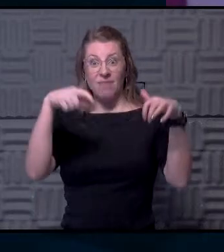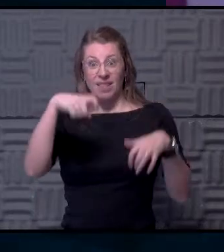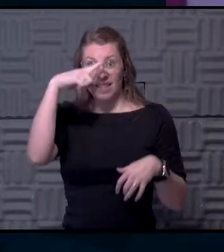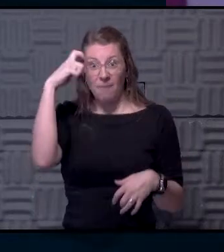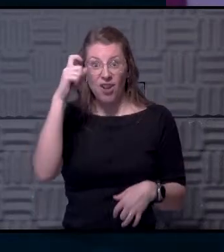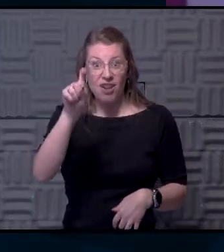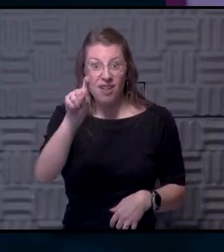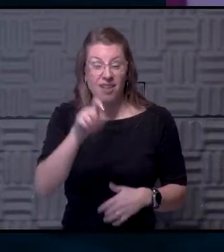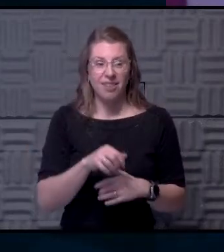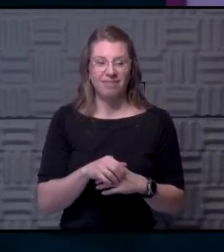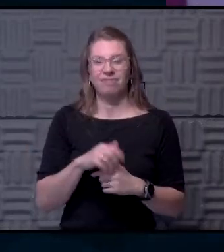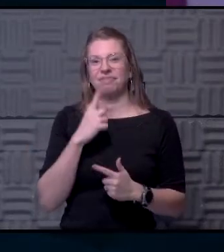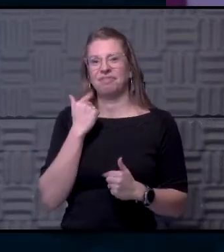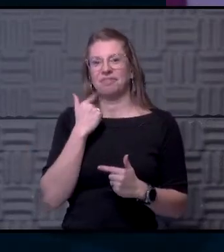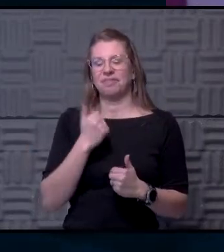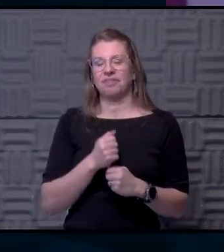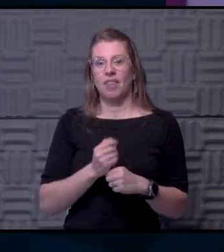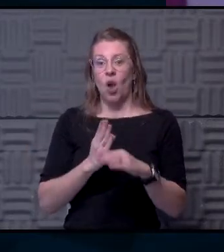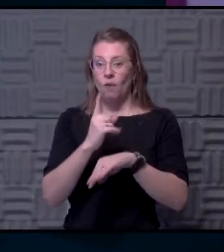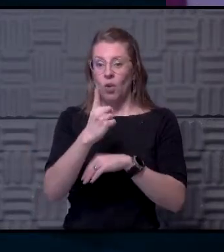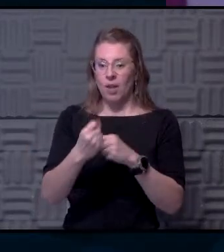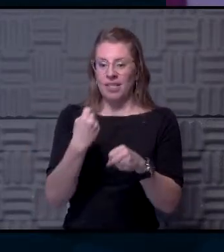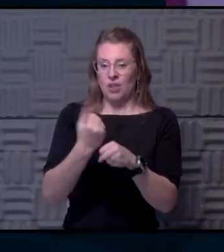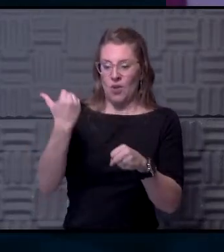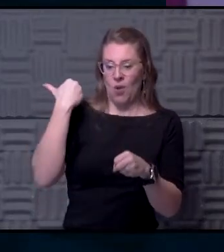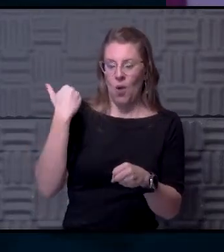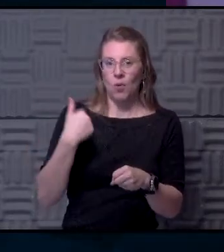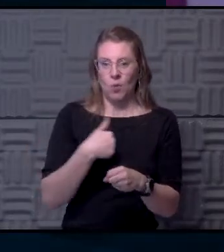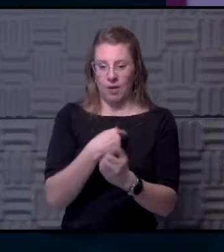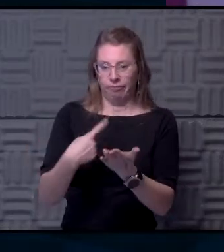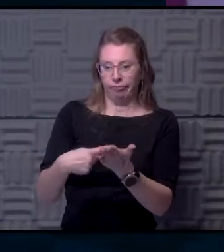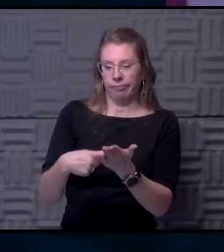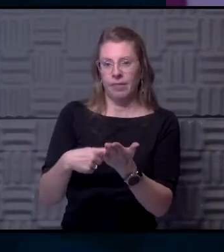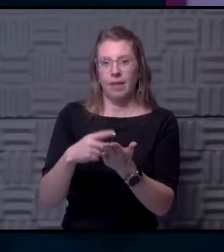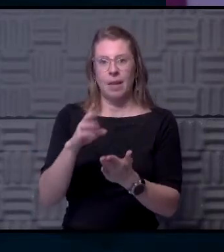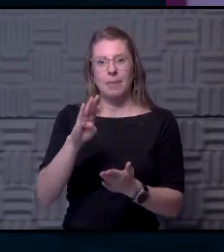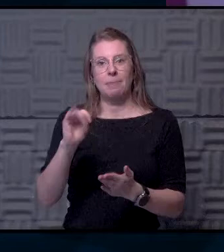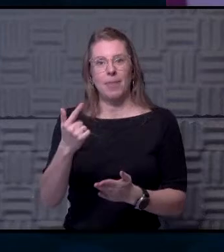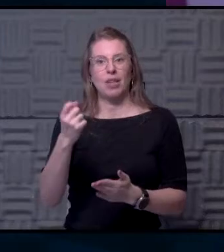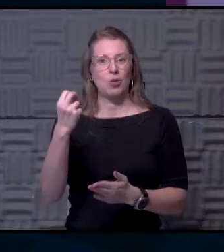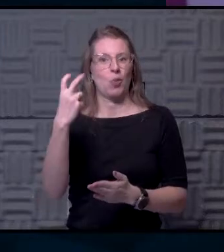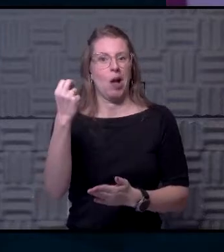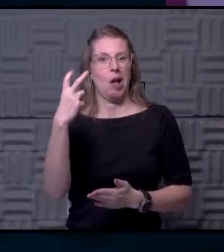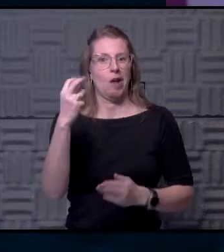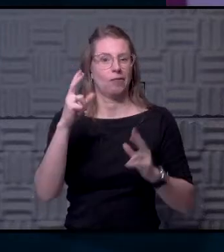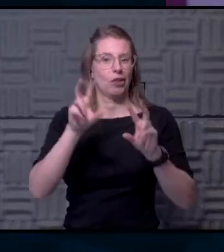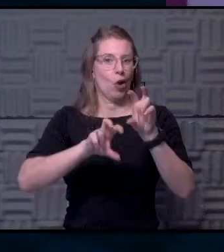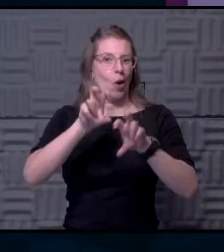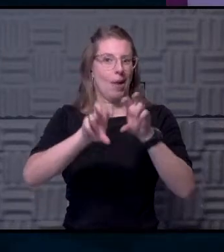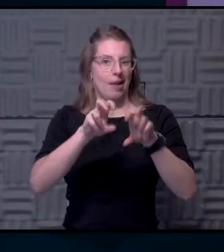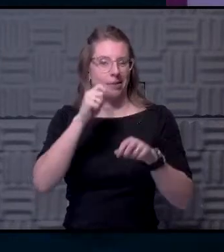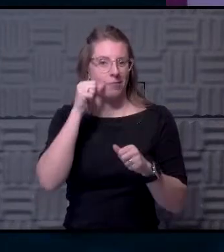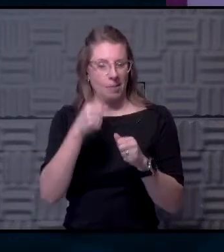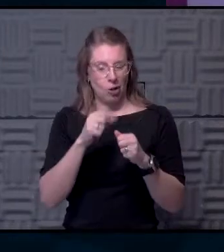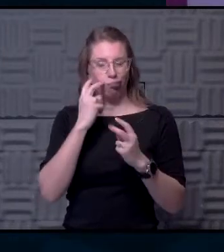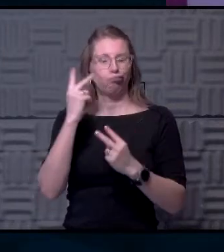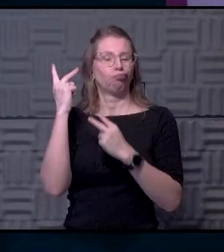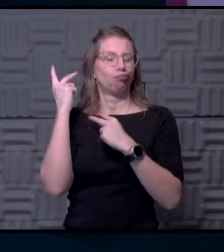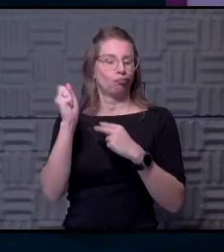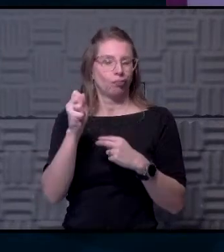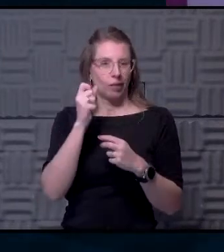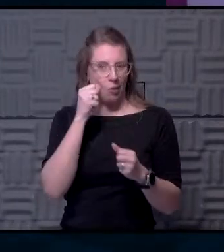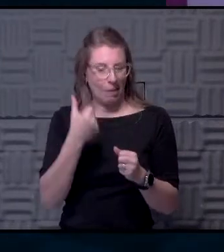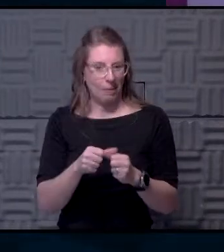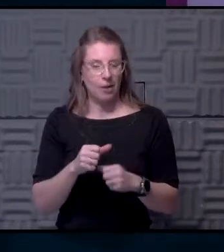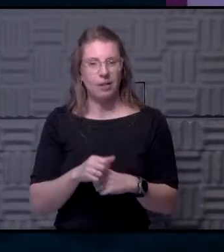You remember it was a little over a year ago, we were talking about the Big 12 basketball tournament. I do remember that. Yeah. I do remember that. We're trying to find